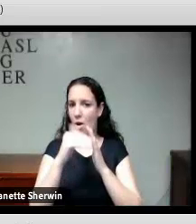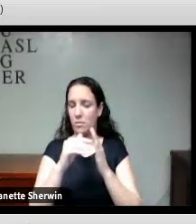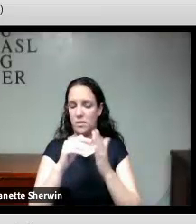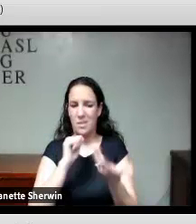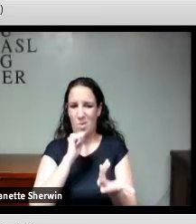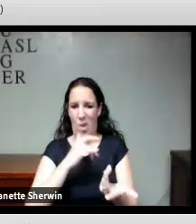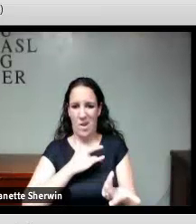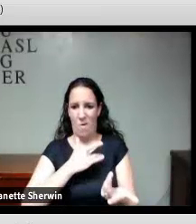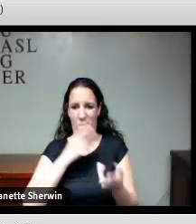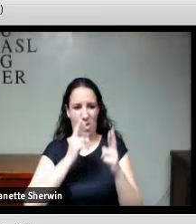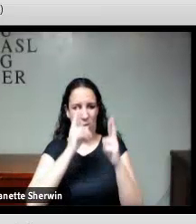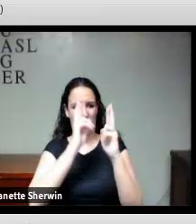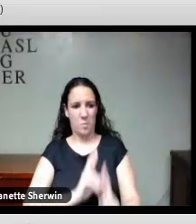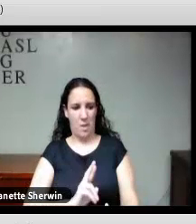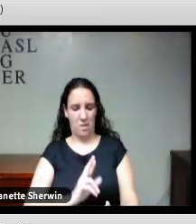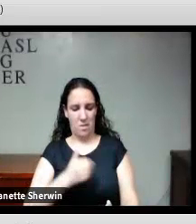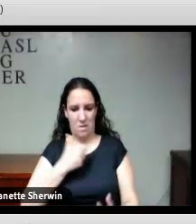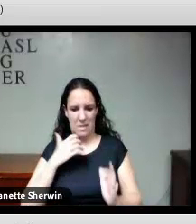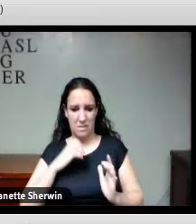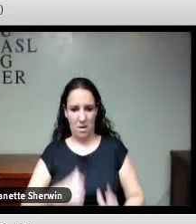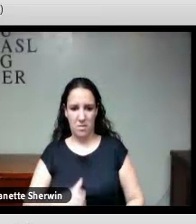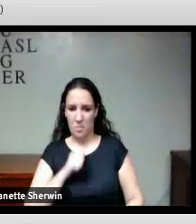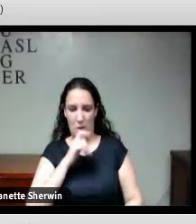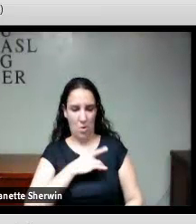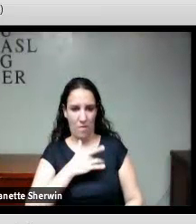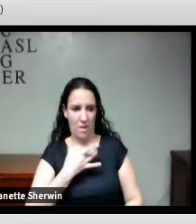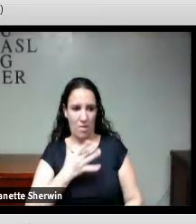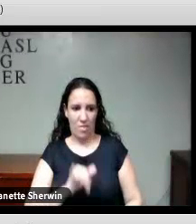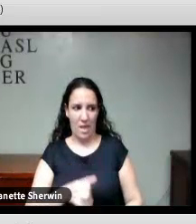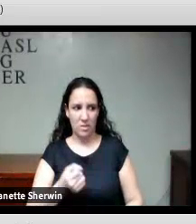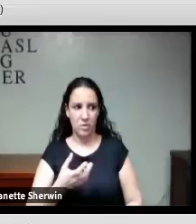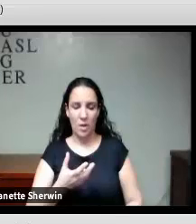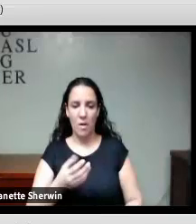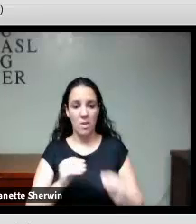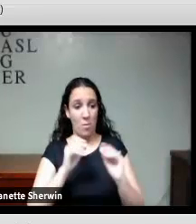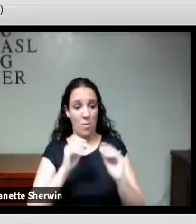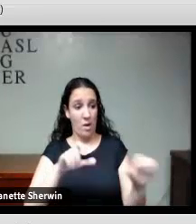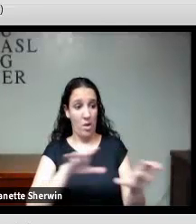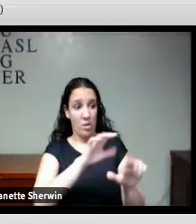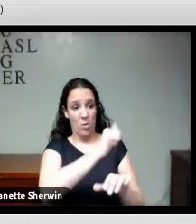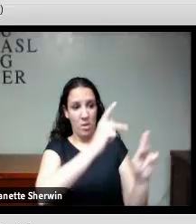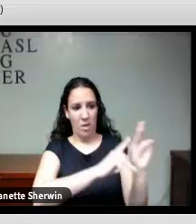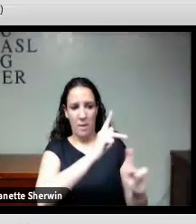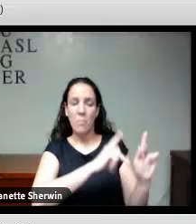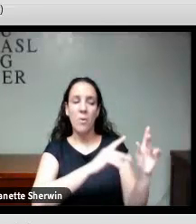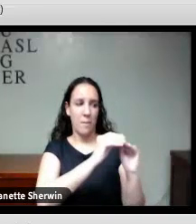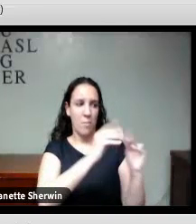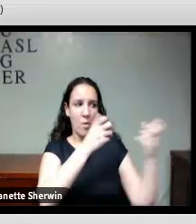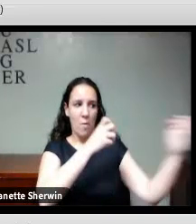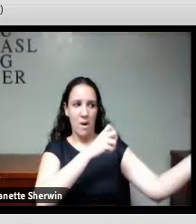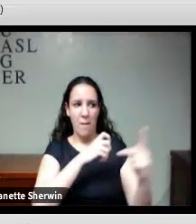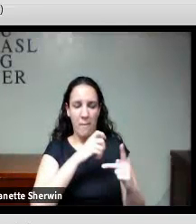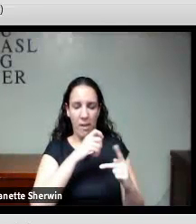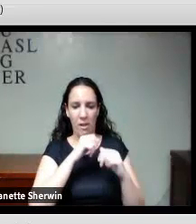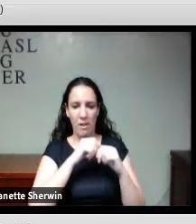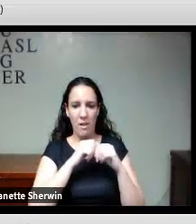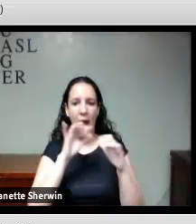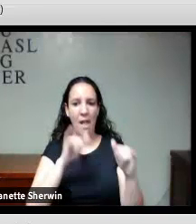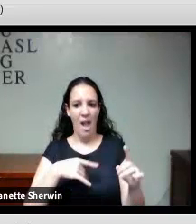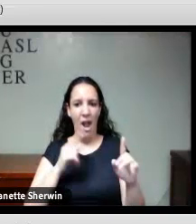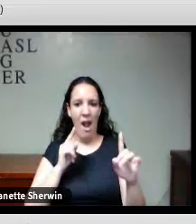from any place. So the more we can do that, the more they're going to want to be at your library. And that's what we're trying to